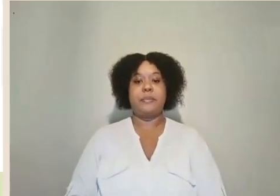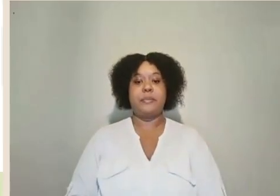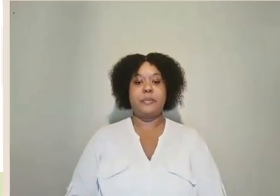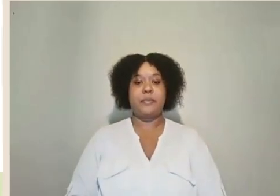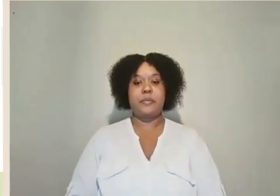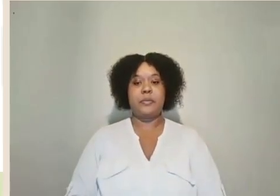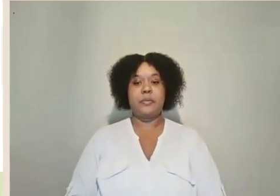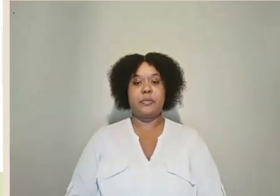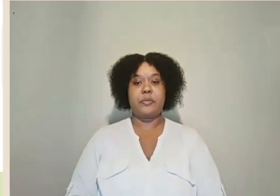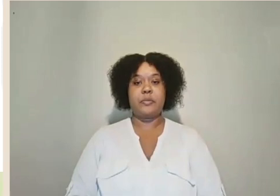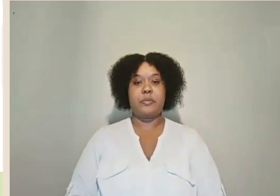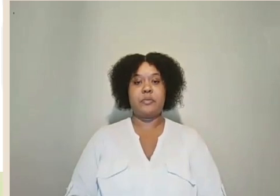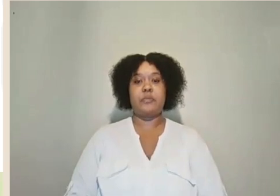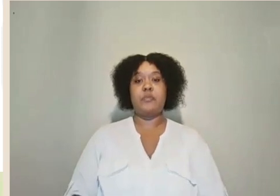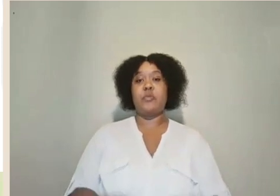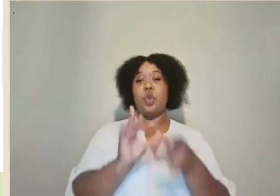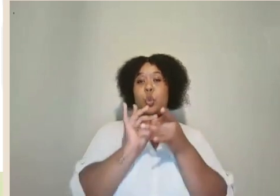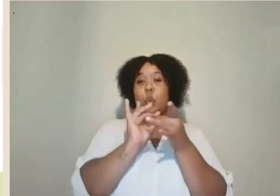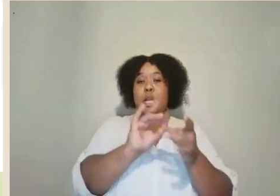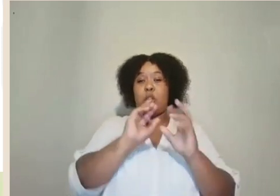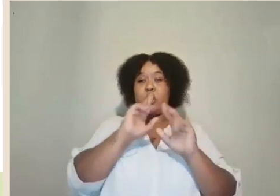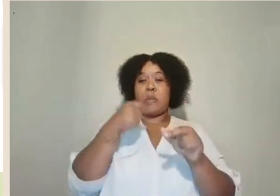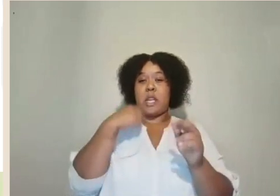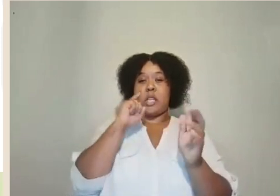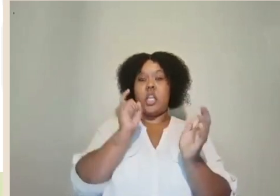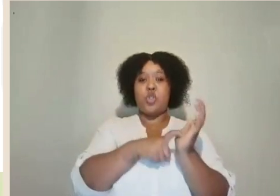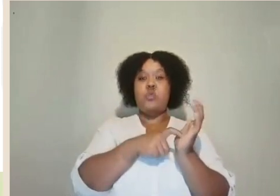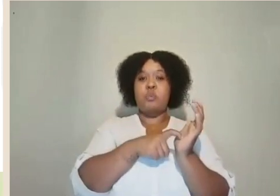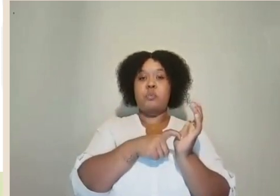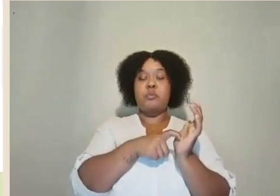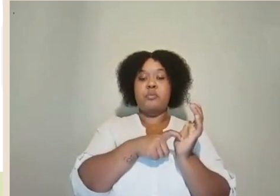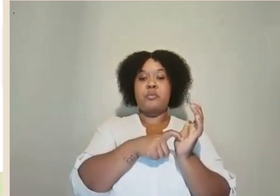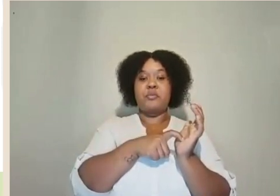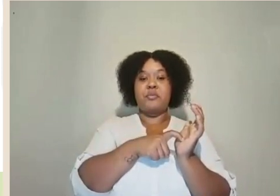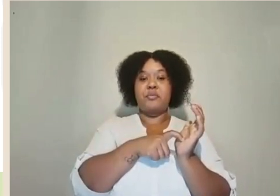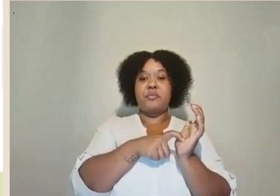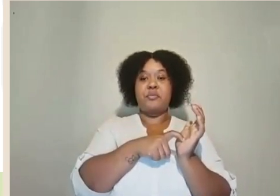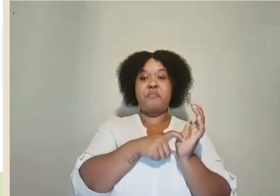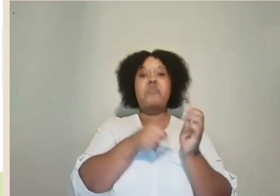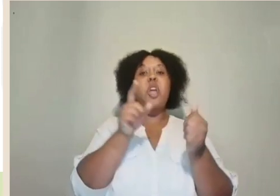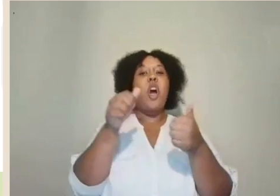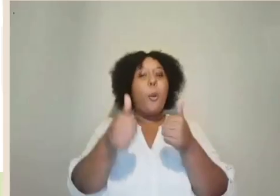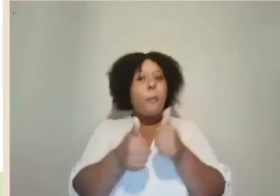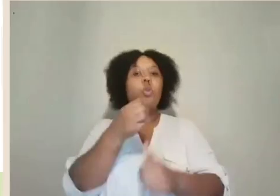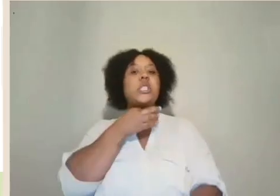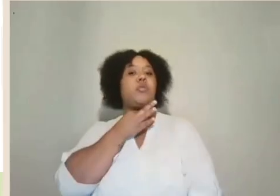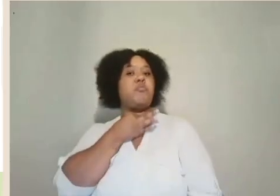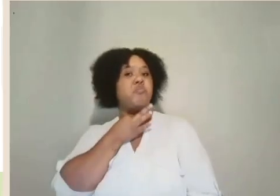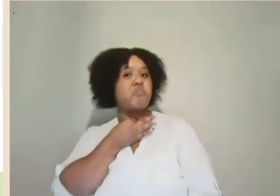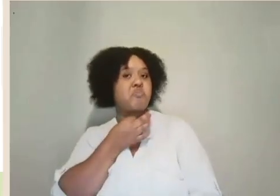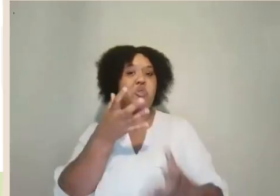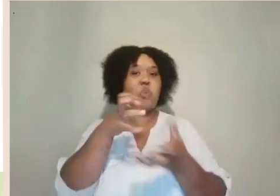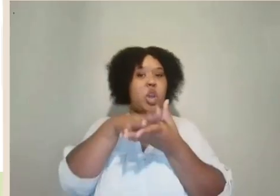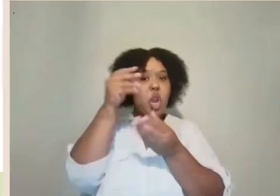All right. I see in terms of the responses I'm seeing, some patterns I'm seeing are definitely curiosity, want to learn